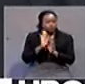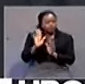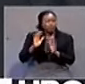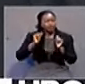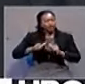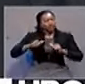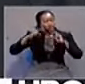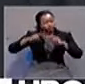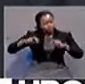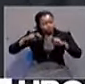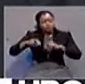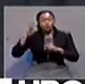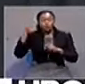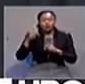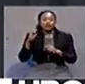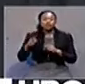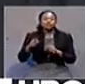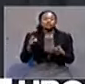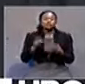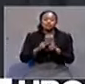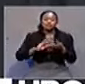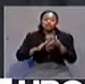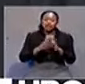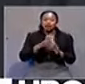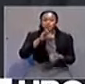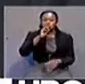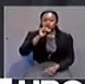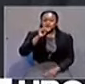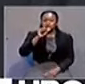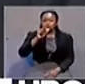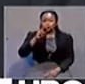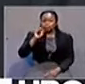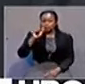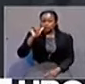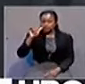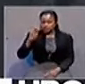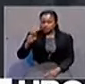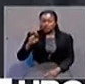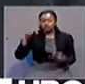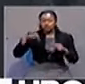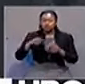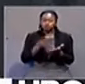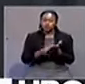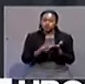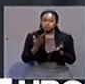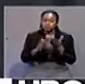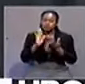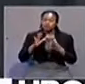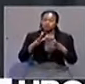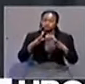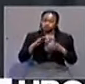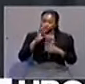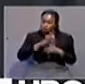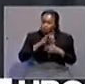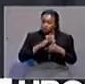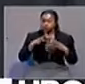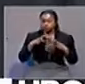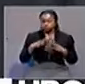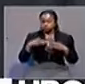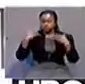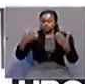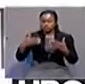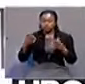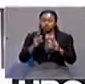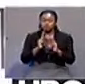a view of becoming a martyr in Uganda. May his soul rest in eternal peace. Thank you very much, Madam